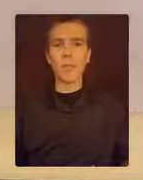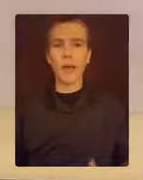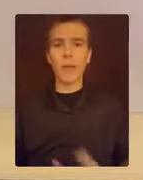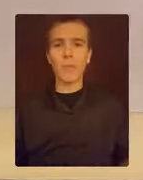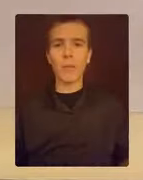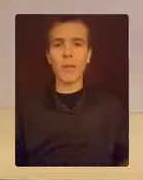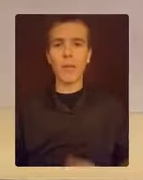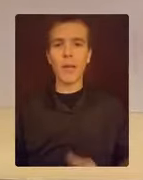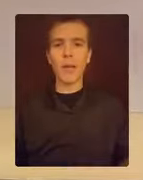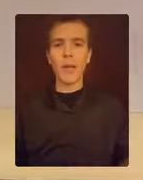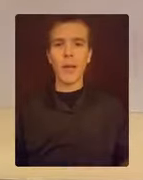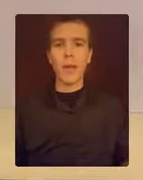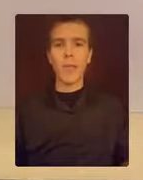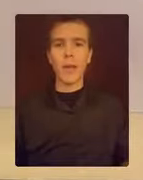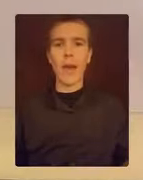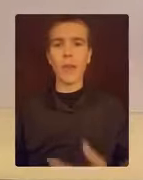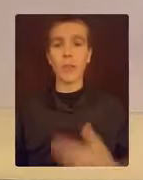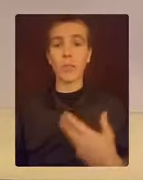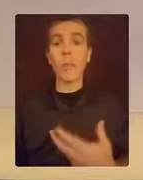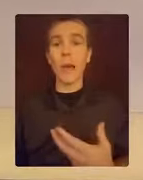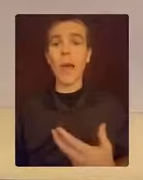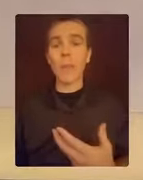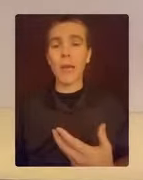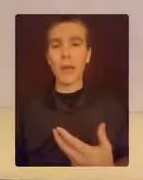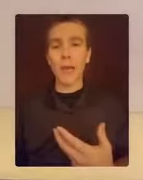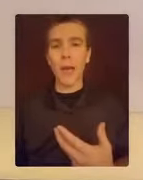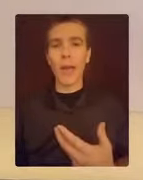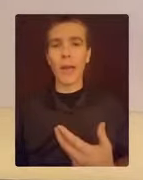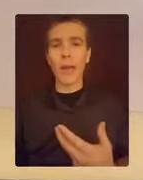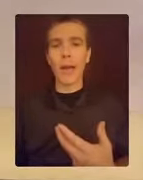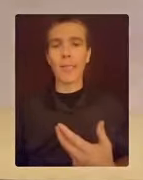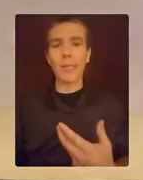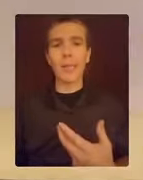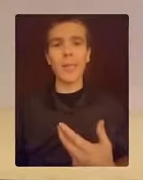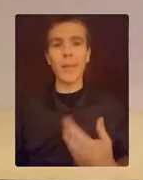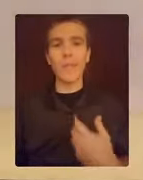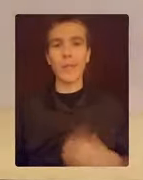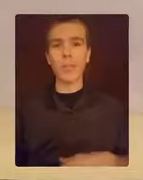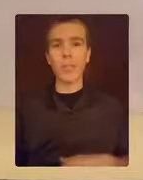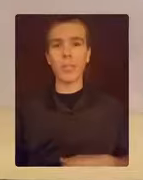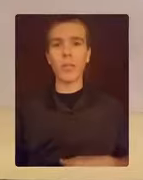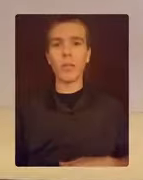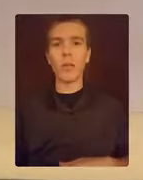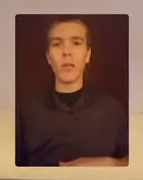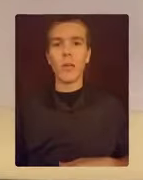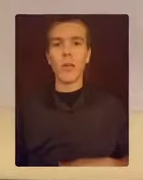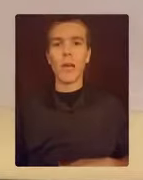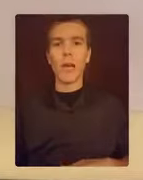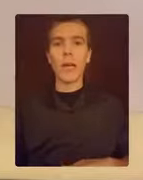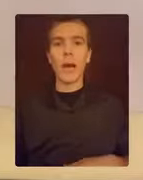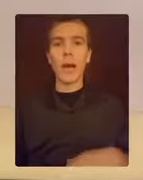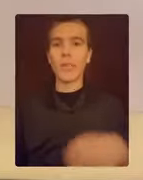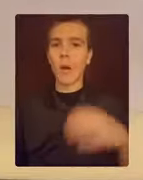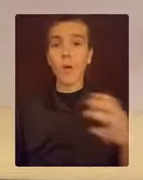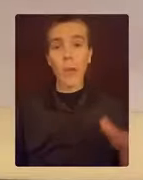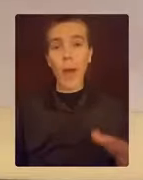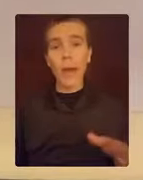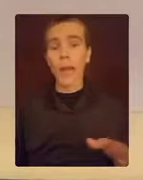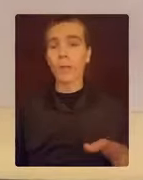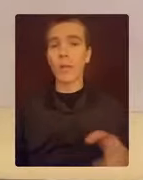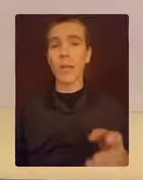up his cat and was petting it, and the cat looked up at me, and as it did, I felt that chill. And I